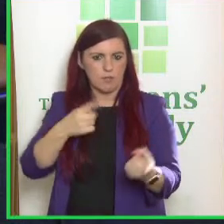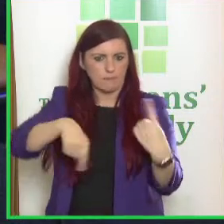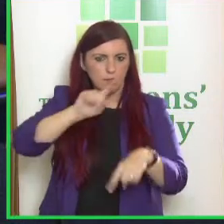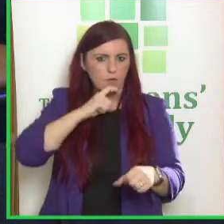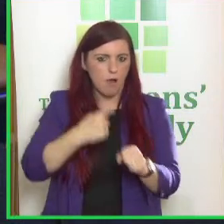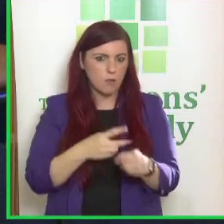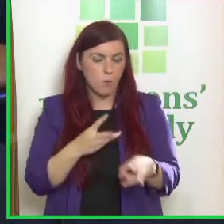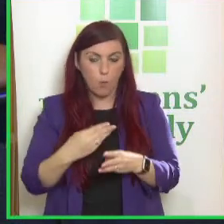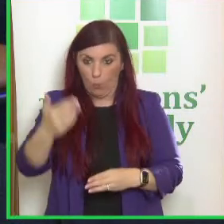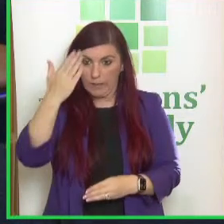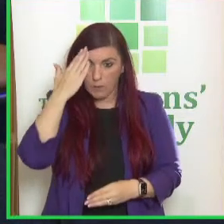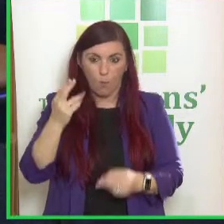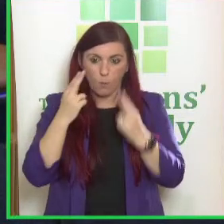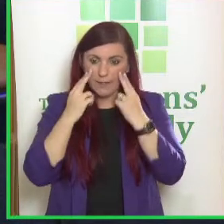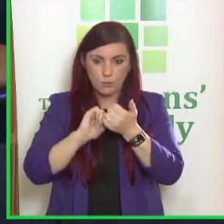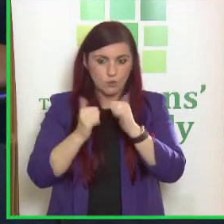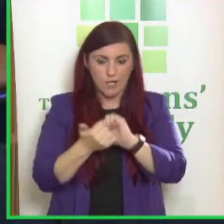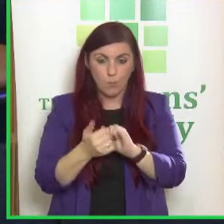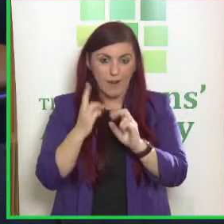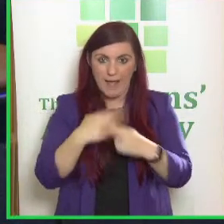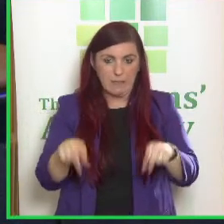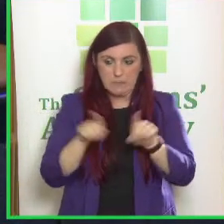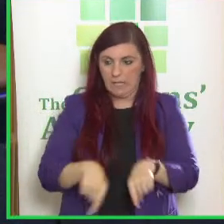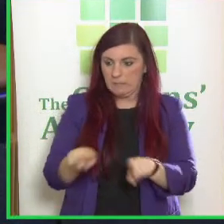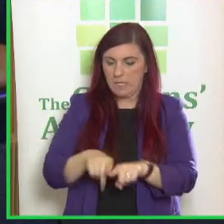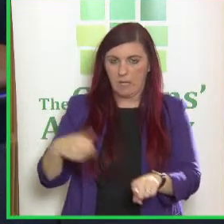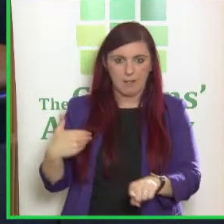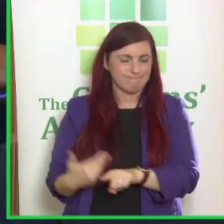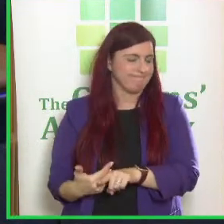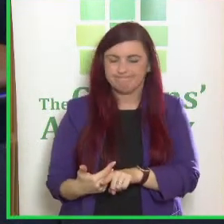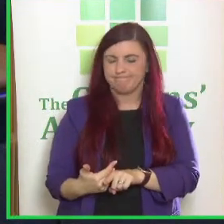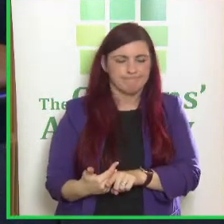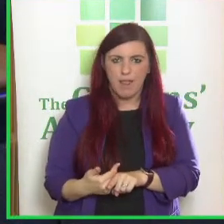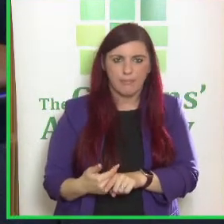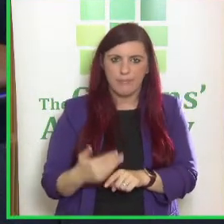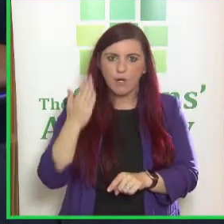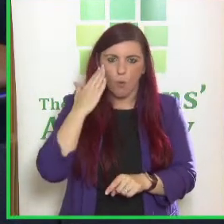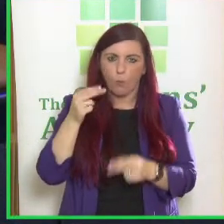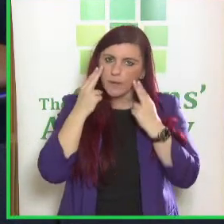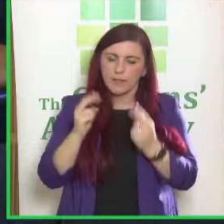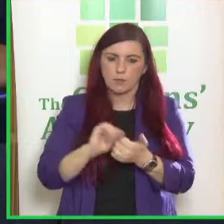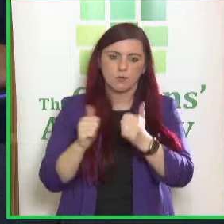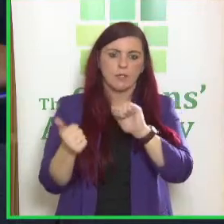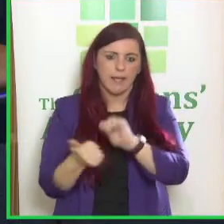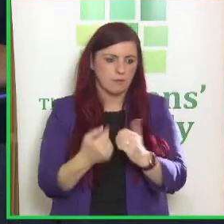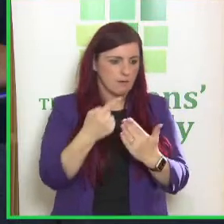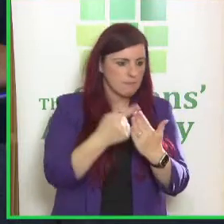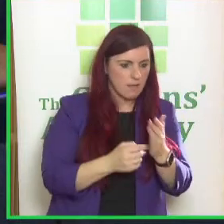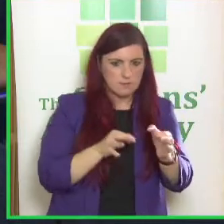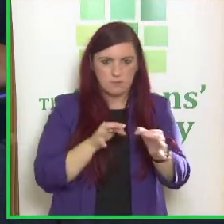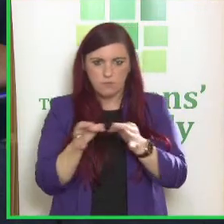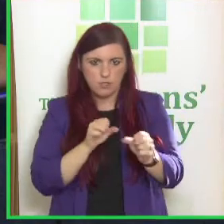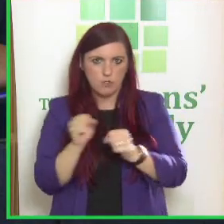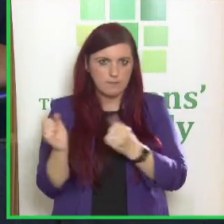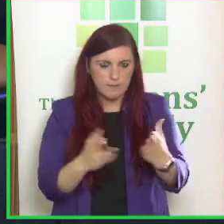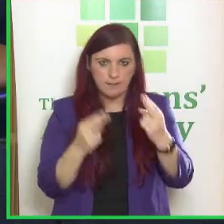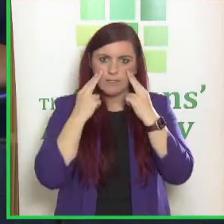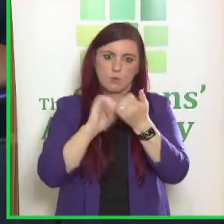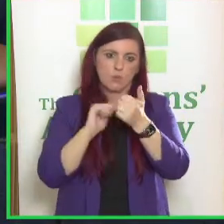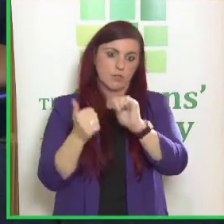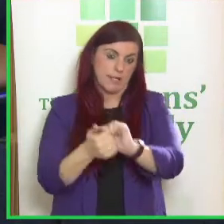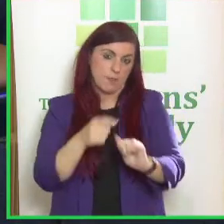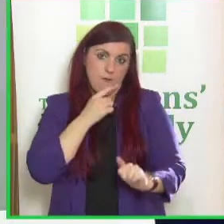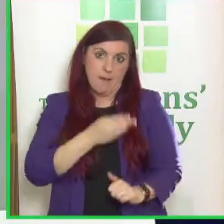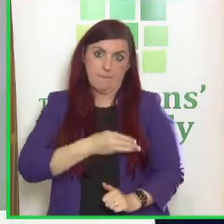to change. We can't keep doing things the way we are, and we do need to make a shift in our policy and our strategy and services. So it was very encouraging just to say